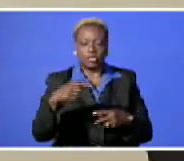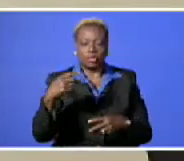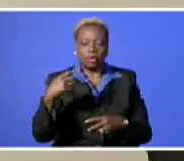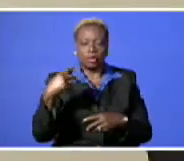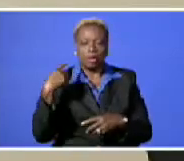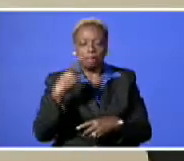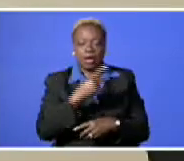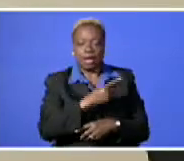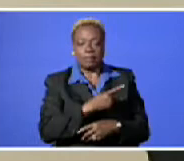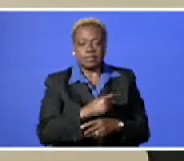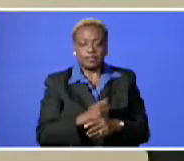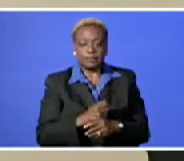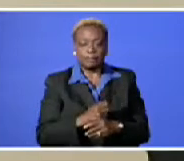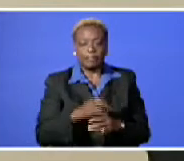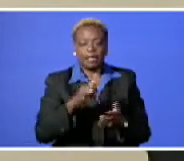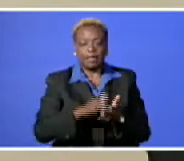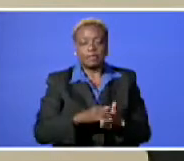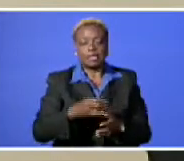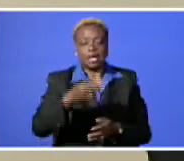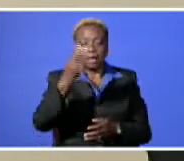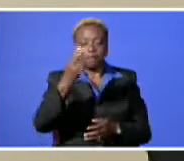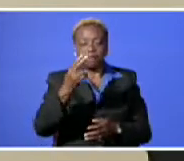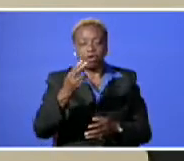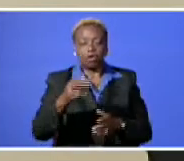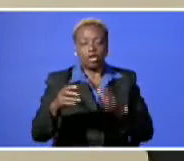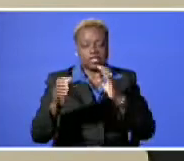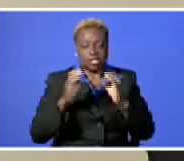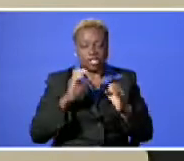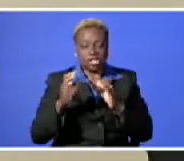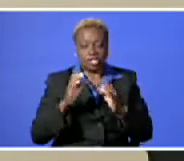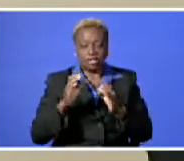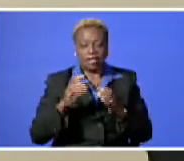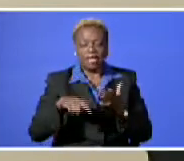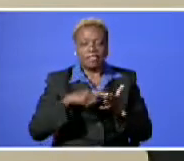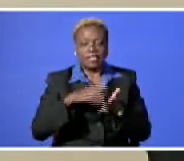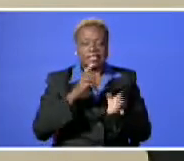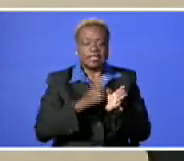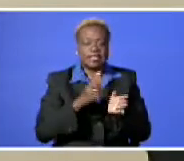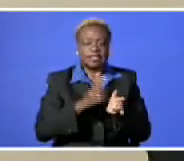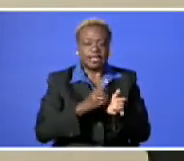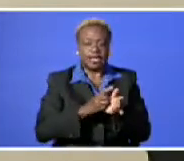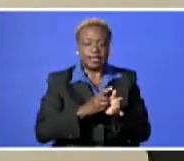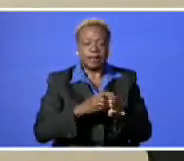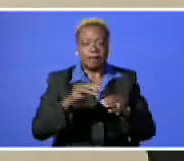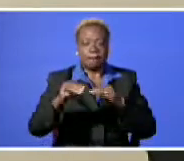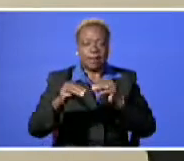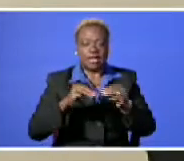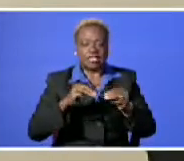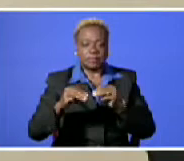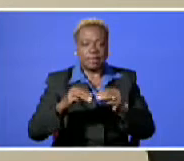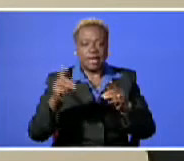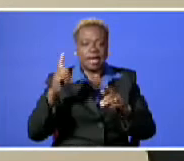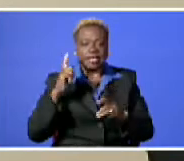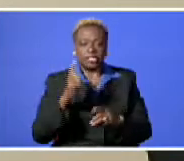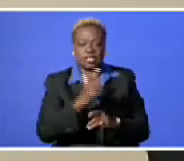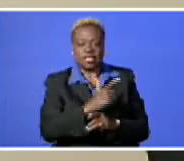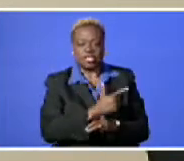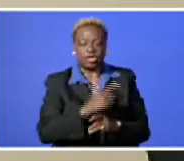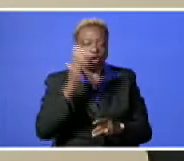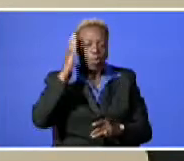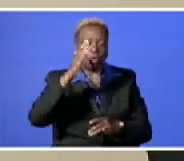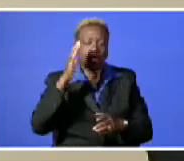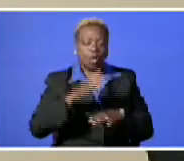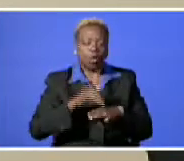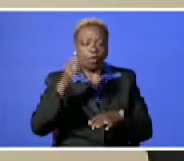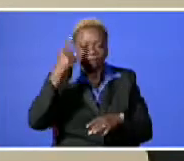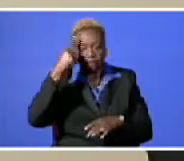out for consultation actually just within recent months. And so this debt management legislation will call for the formation